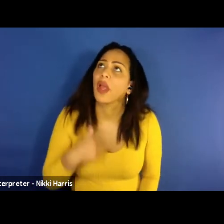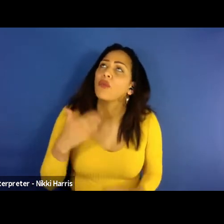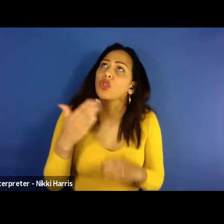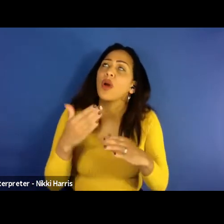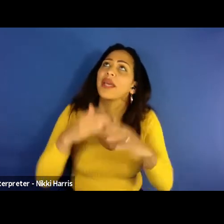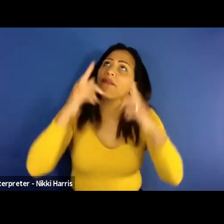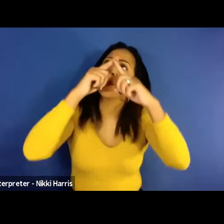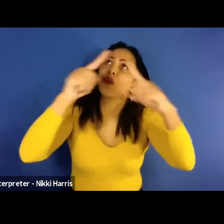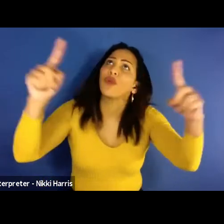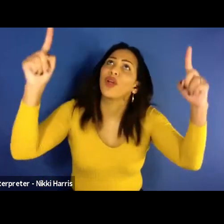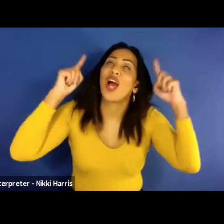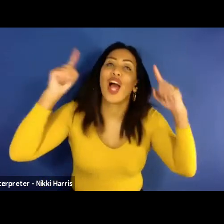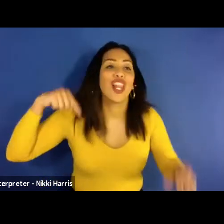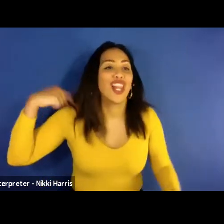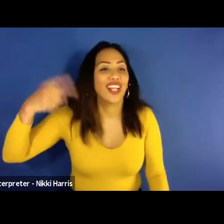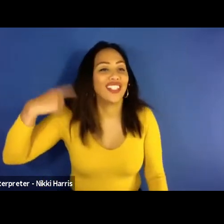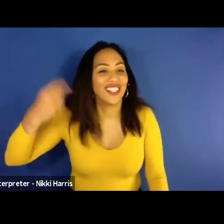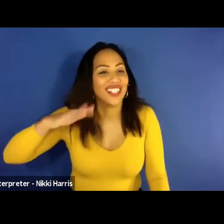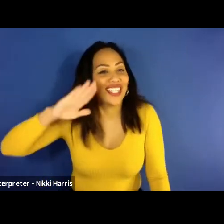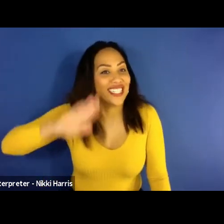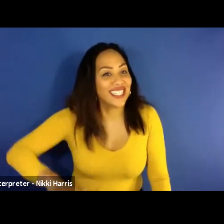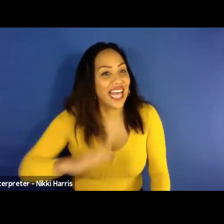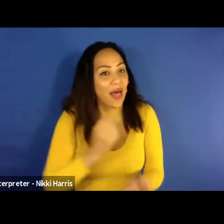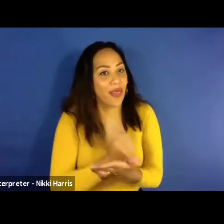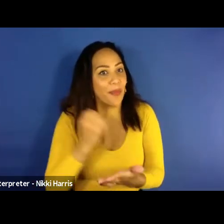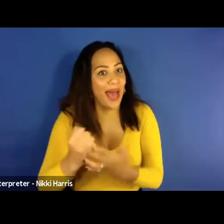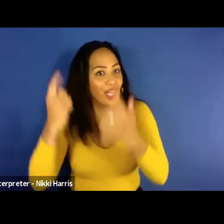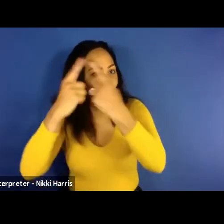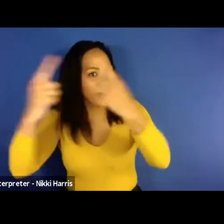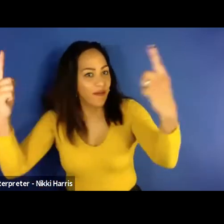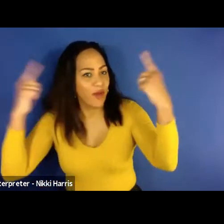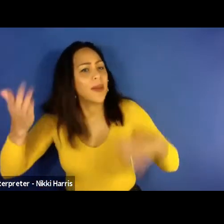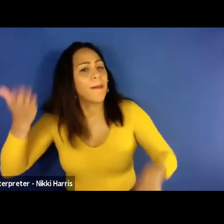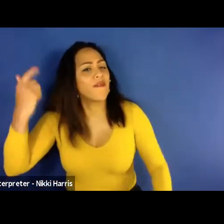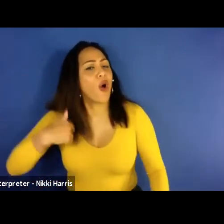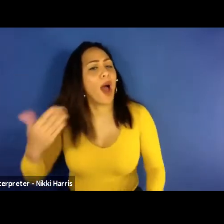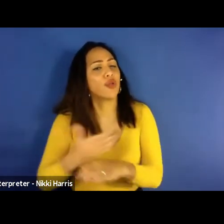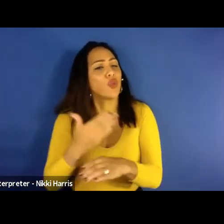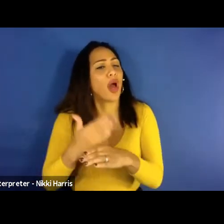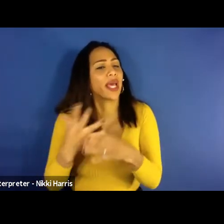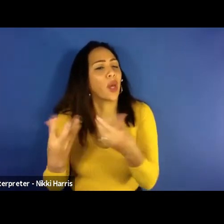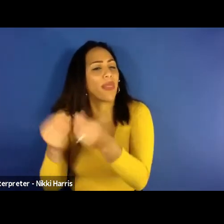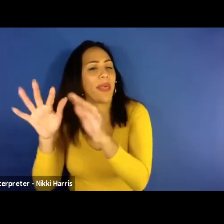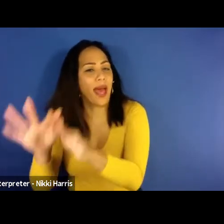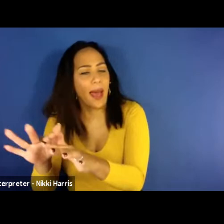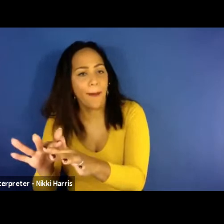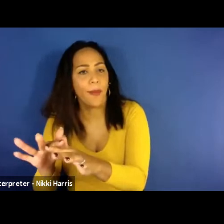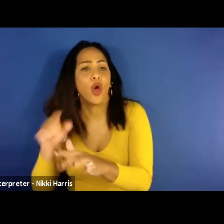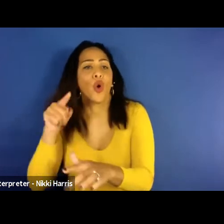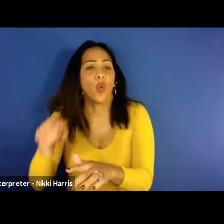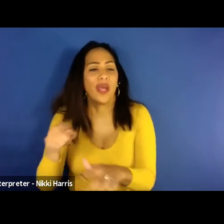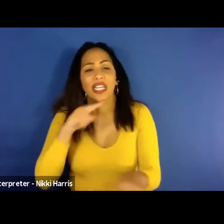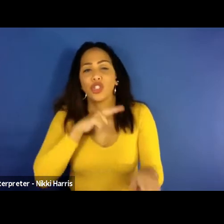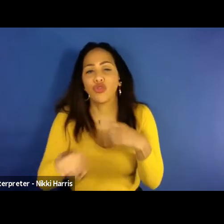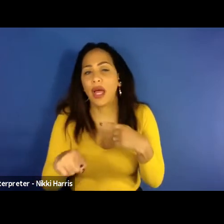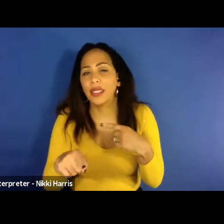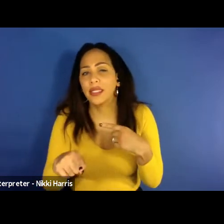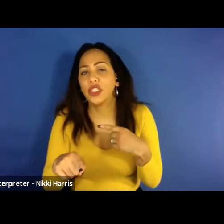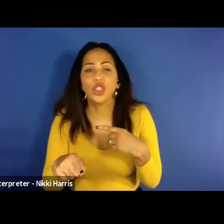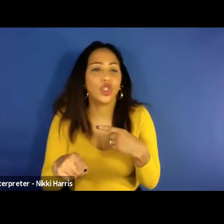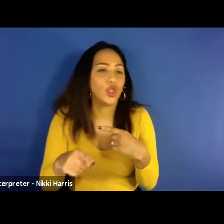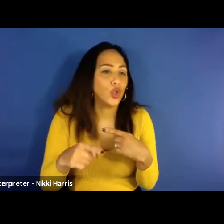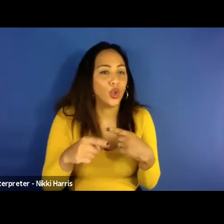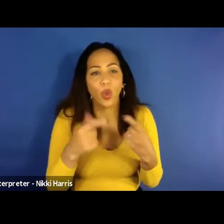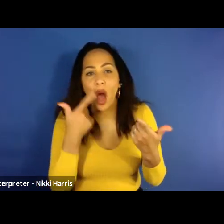London Southwark University, we did a very deep dive into understanding the problem you're striving to solve,